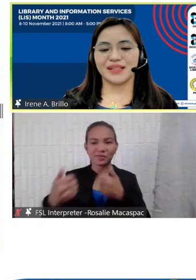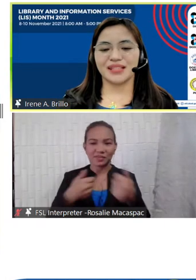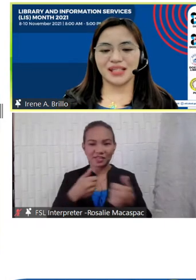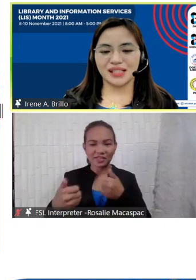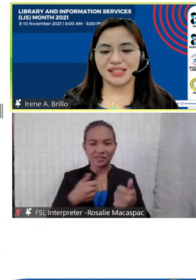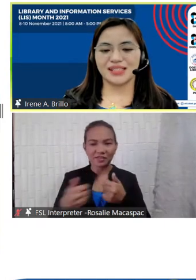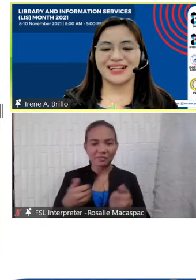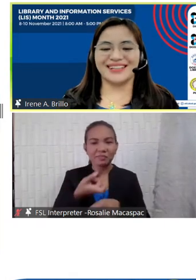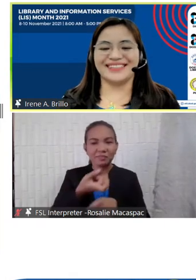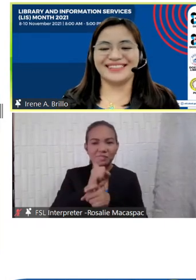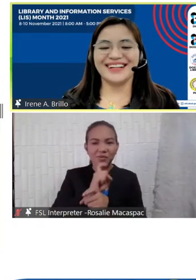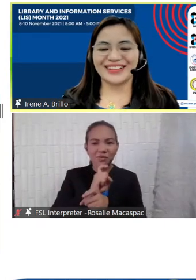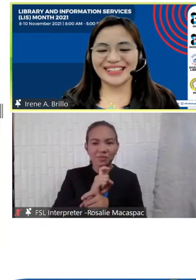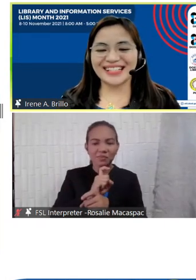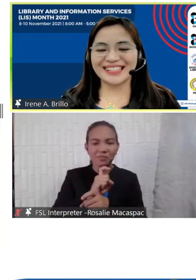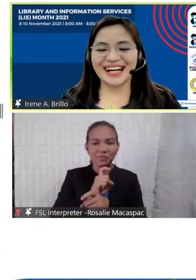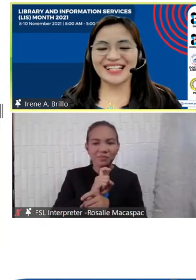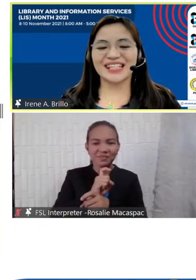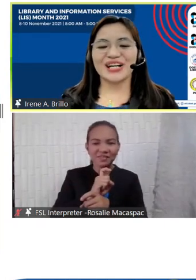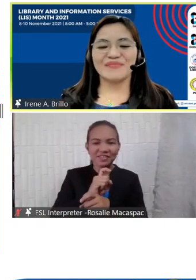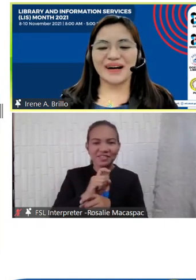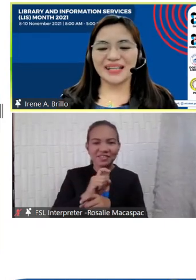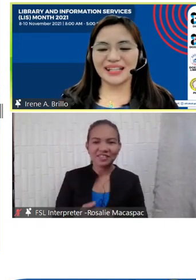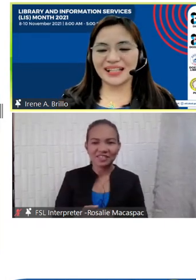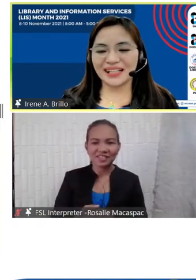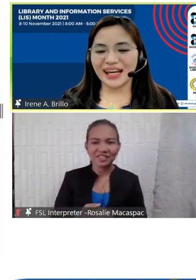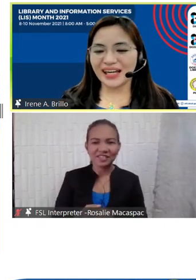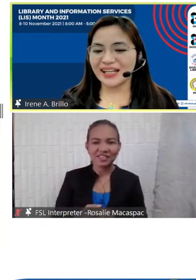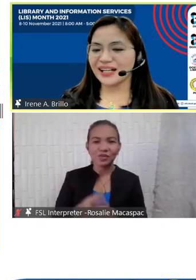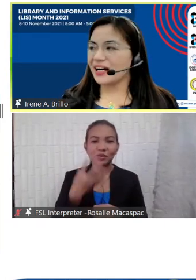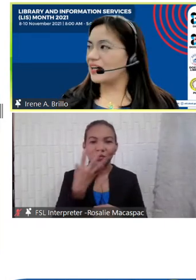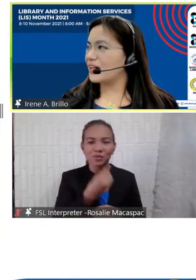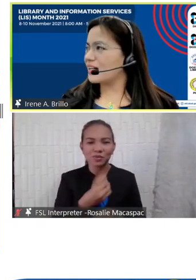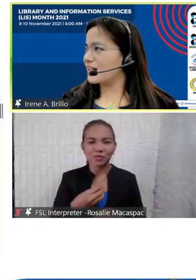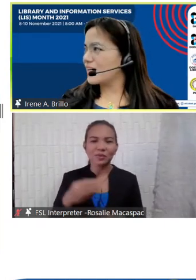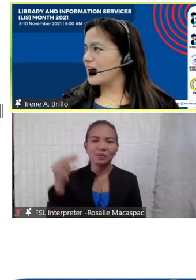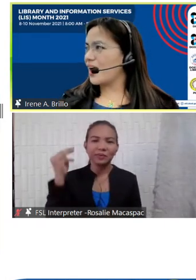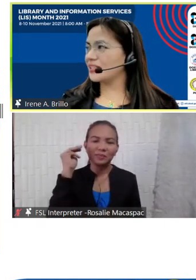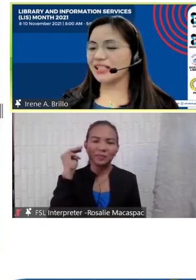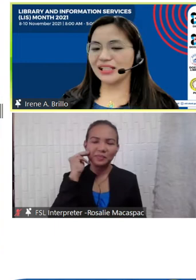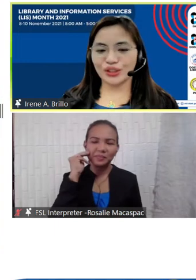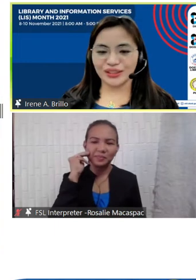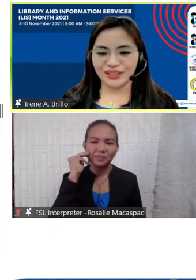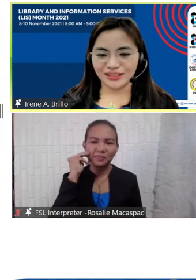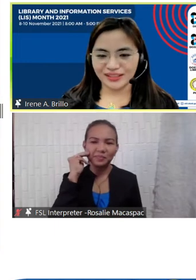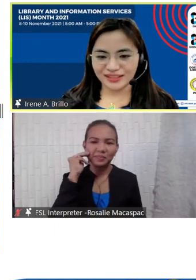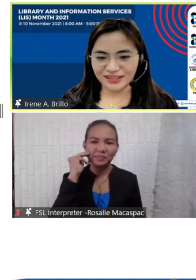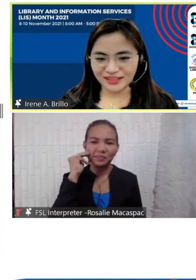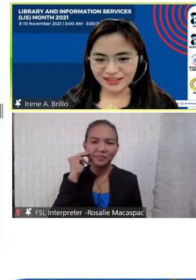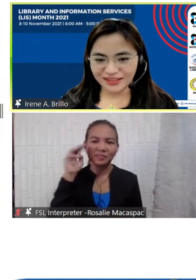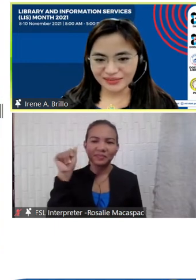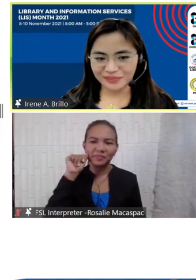from this contestants, Madeline A. Aninon.